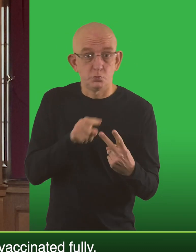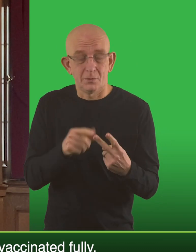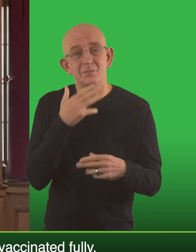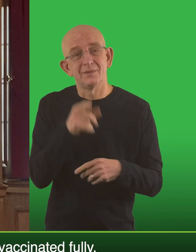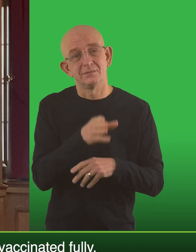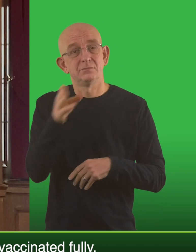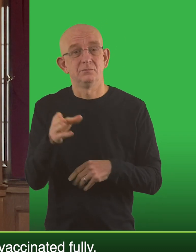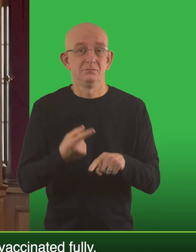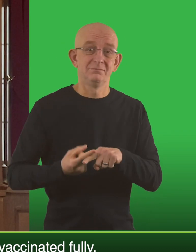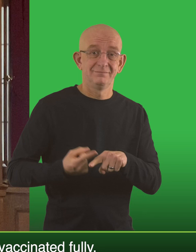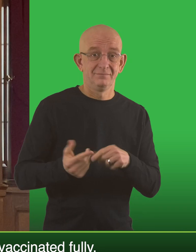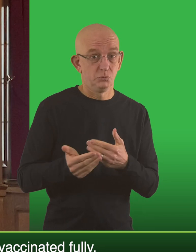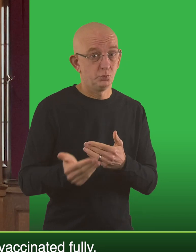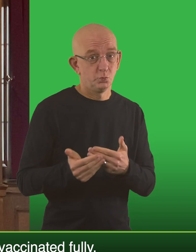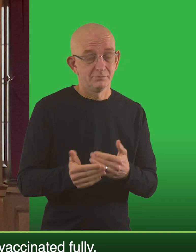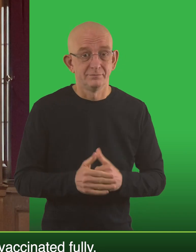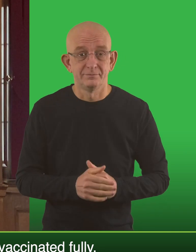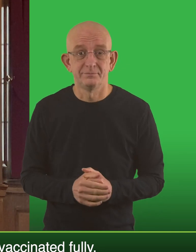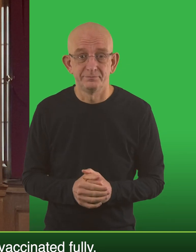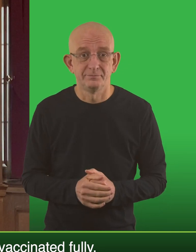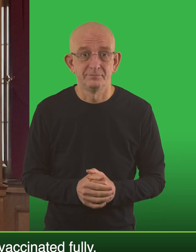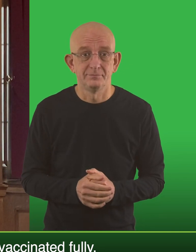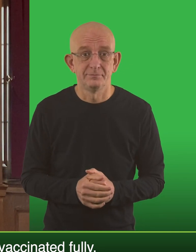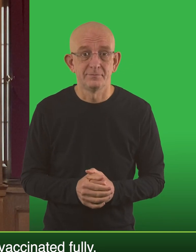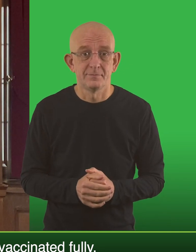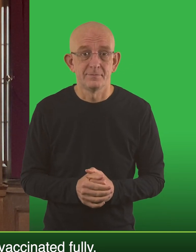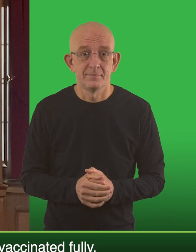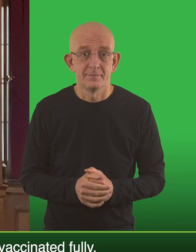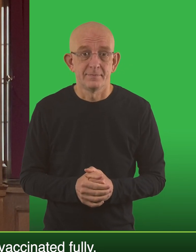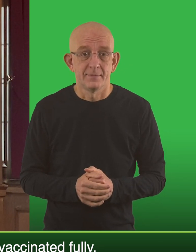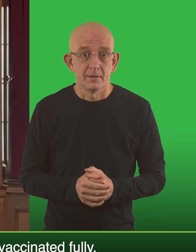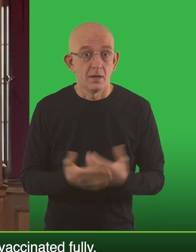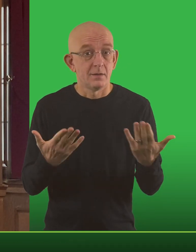yet been vaccinated fully, please do so as soon as you possibly can.